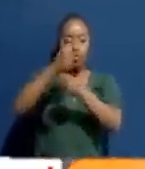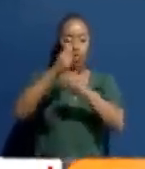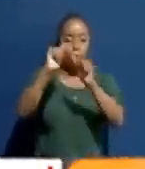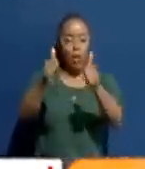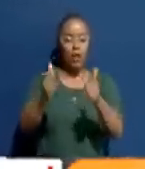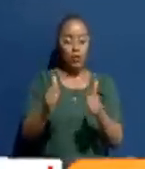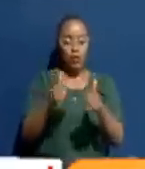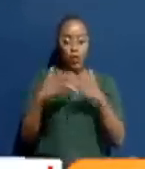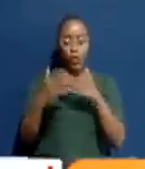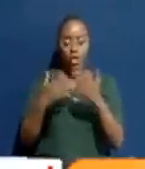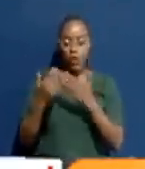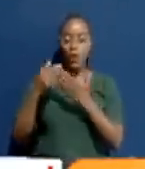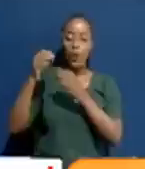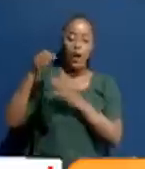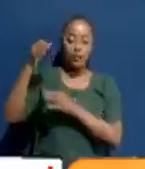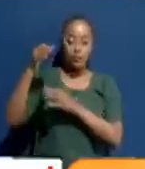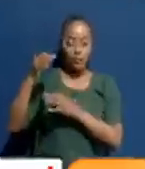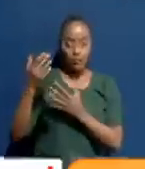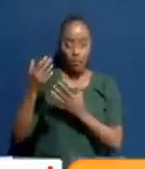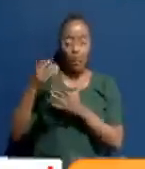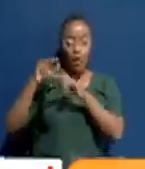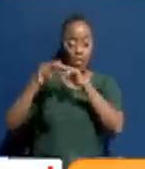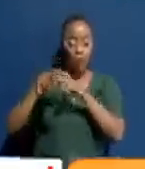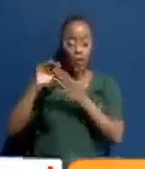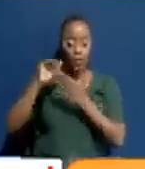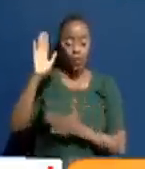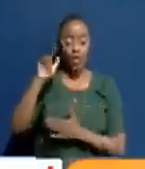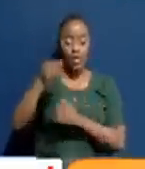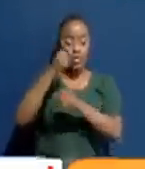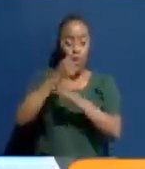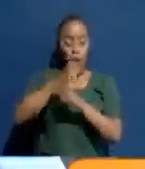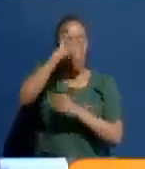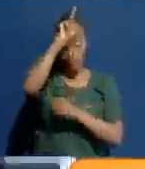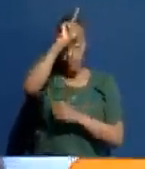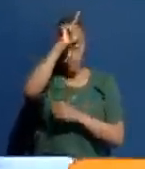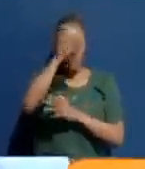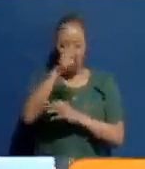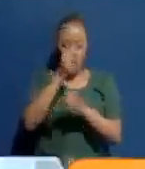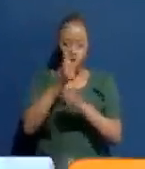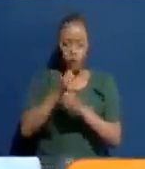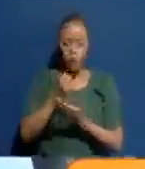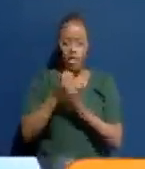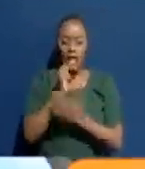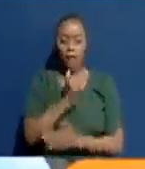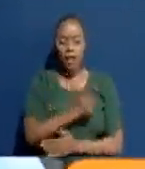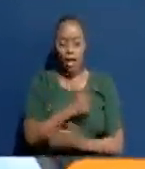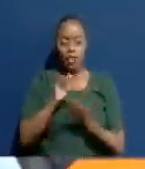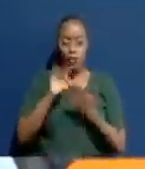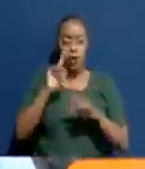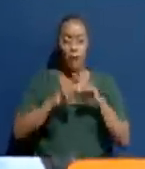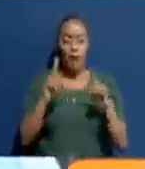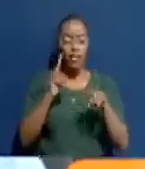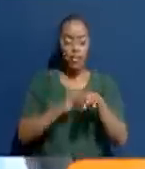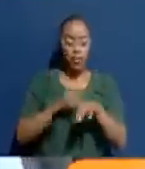okay, kenye likuwa tunategemeanga sana, hii mambo ya kazi mtaani, venye ilikuja, ilikuwa natusaidia.